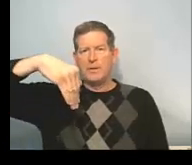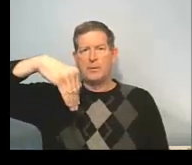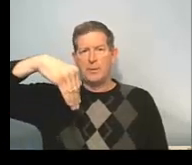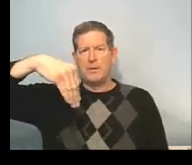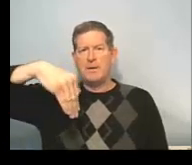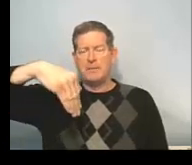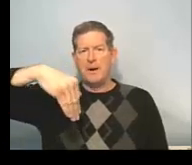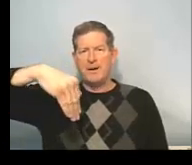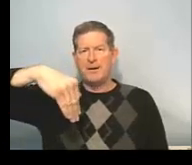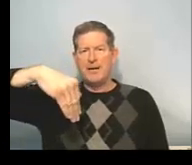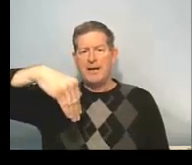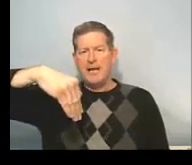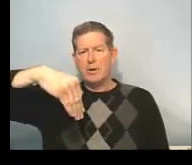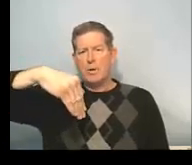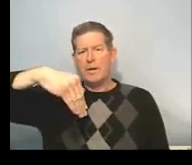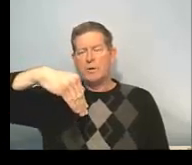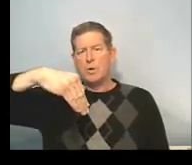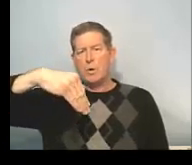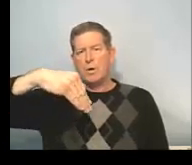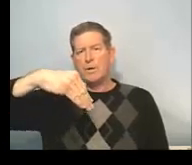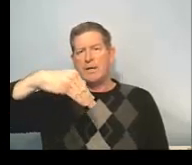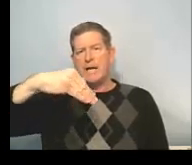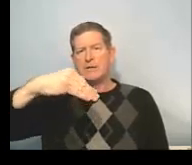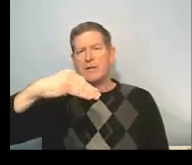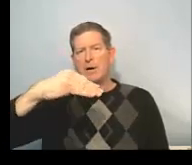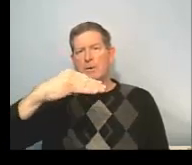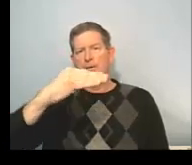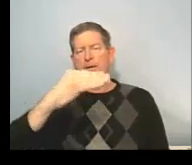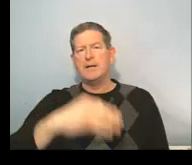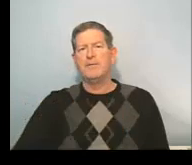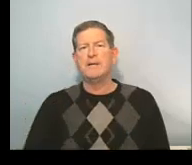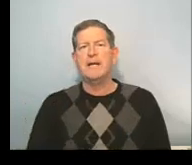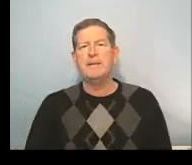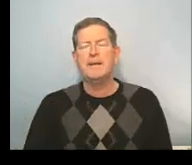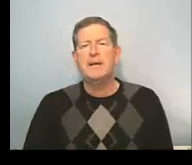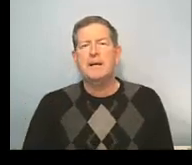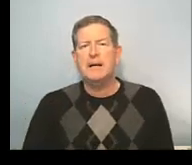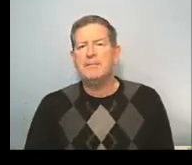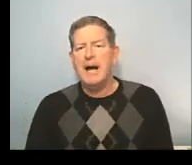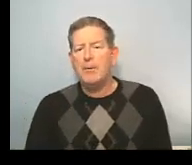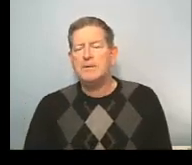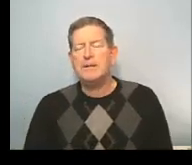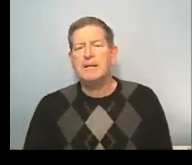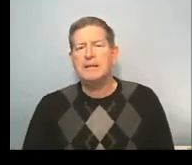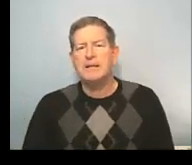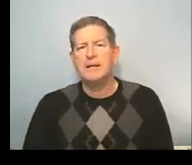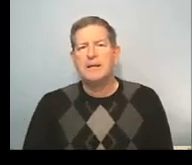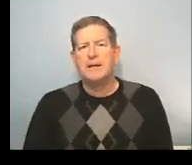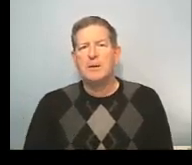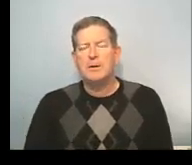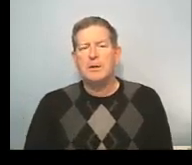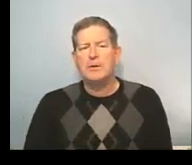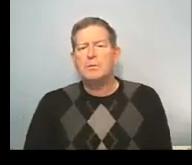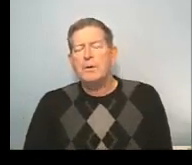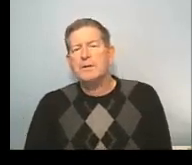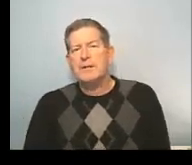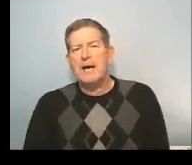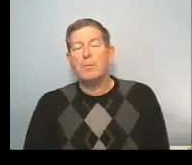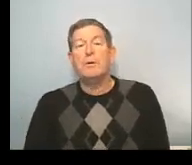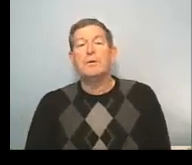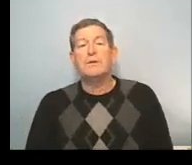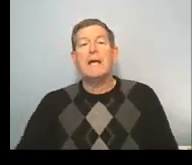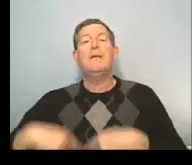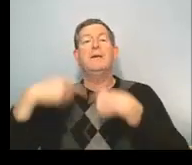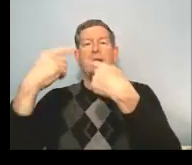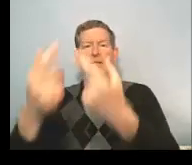or the 30-minute mark, and you're going toward the next hour of the day. How is it that you express